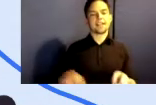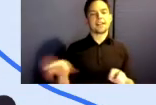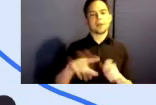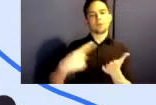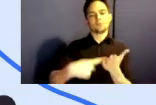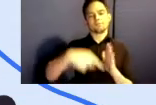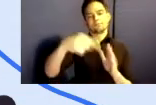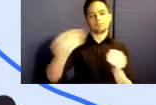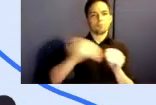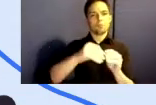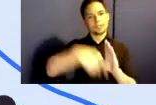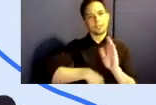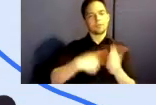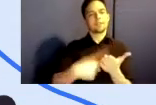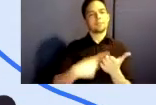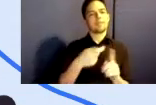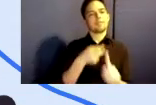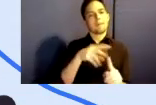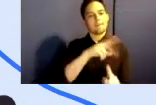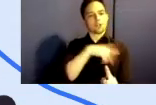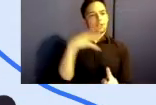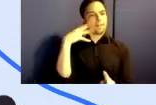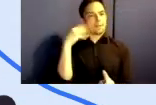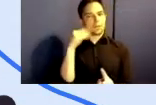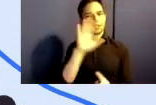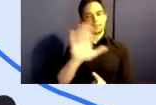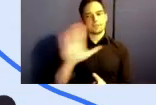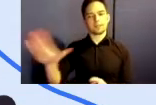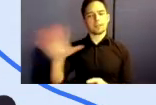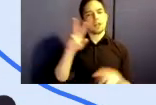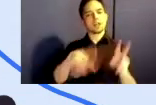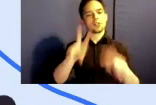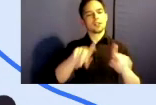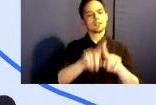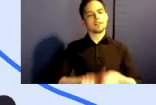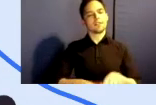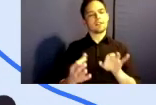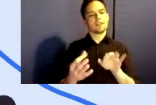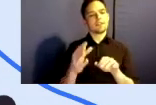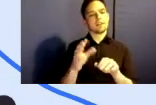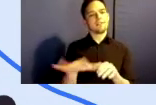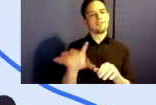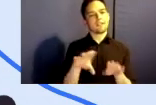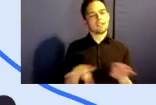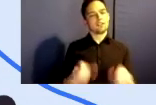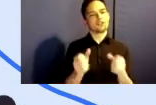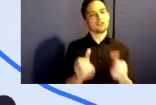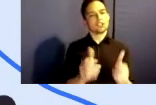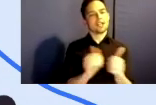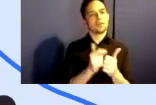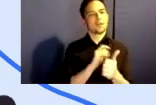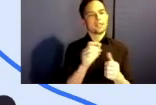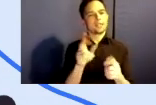deeper, really speaking from personal experiences and looking at some kind of field level strategies we can apply to